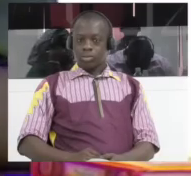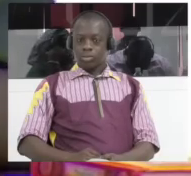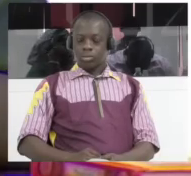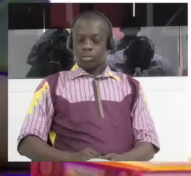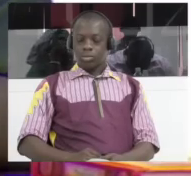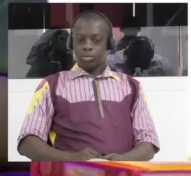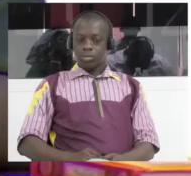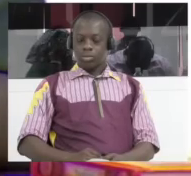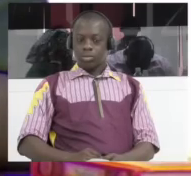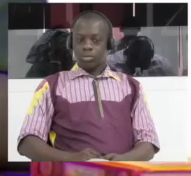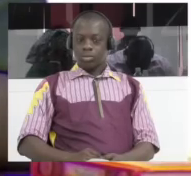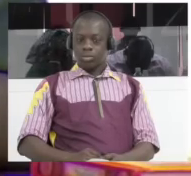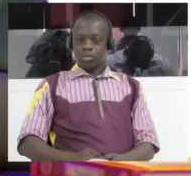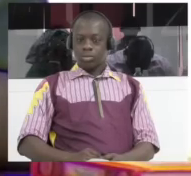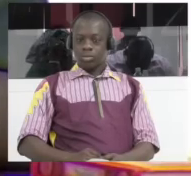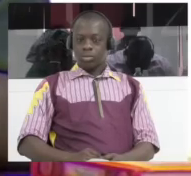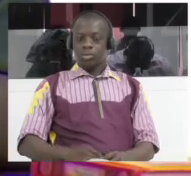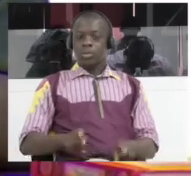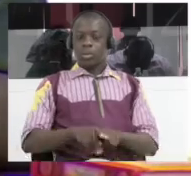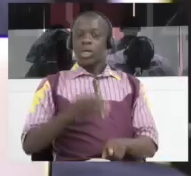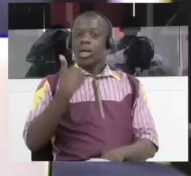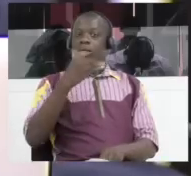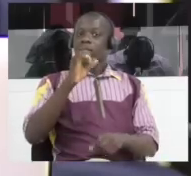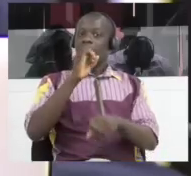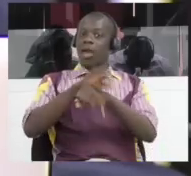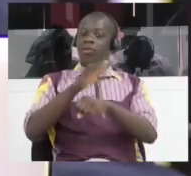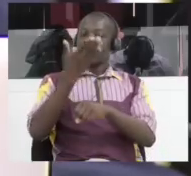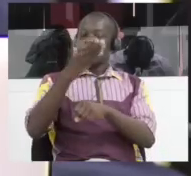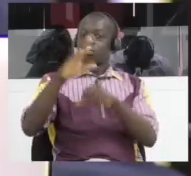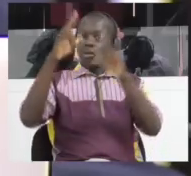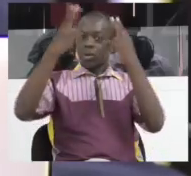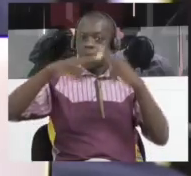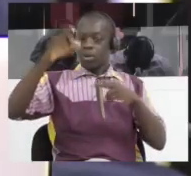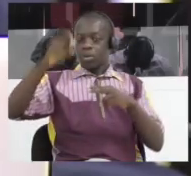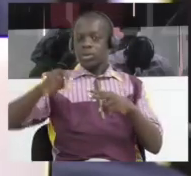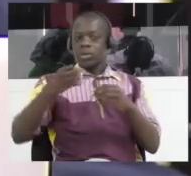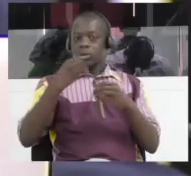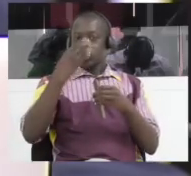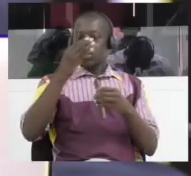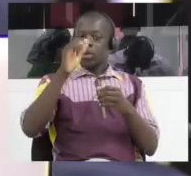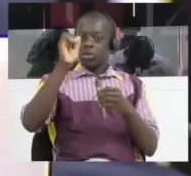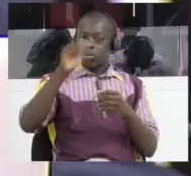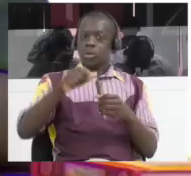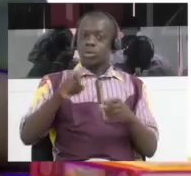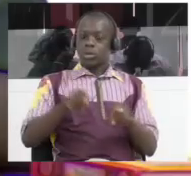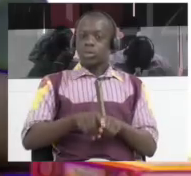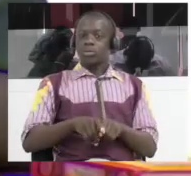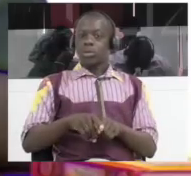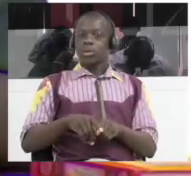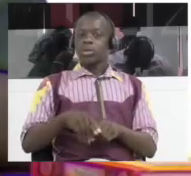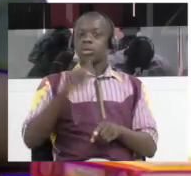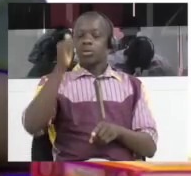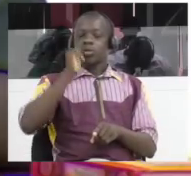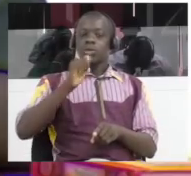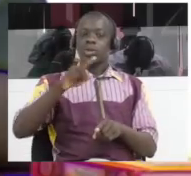I will ask advice from the lead counsel to state whether I can preempt the subsequent